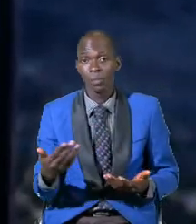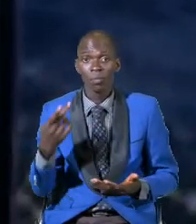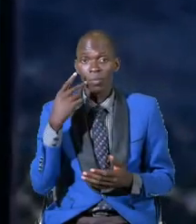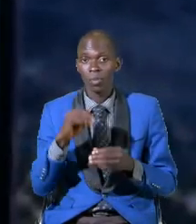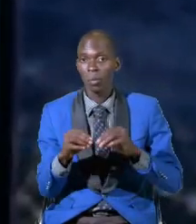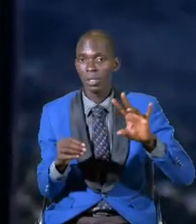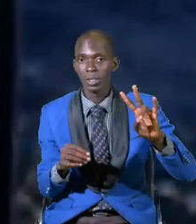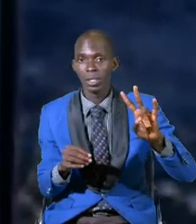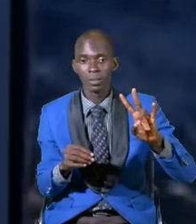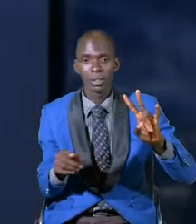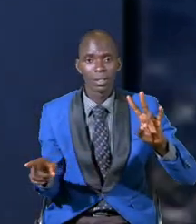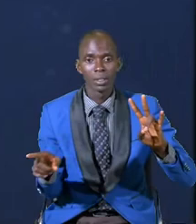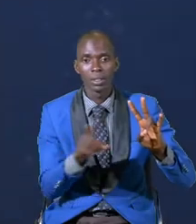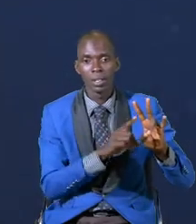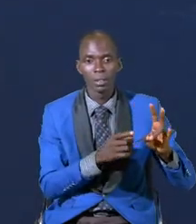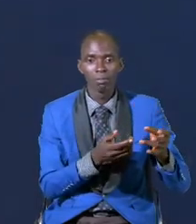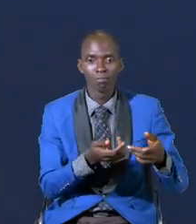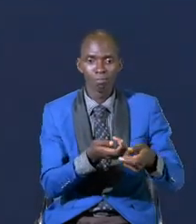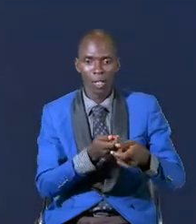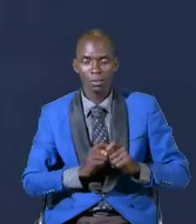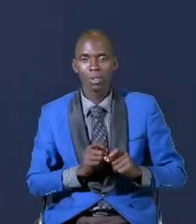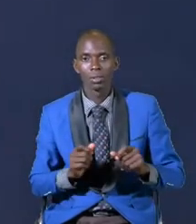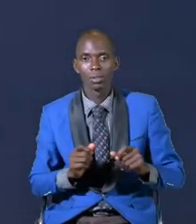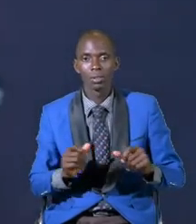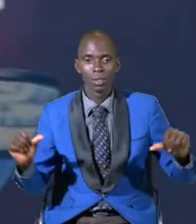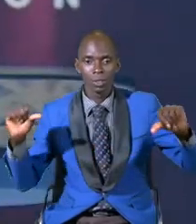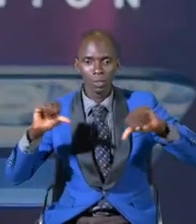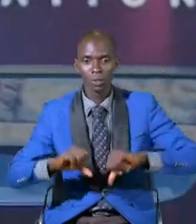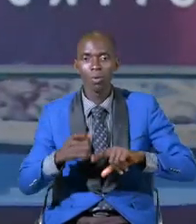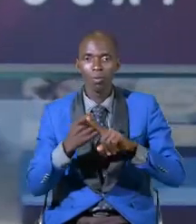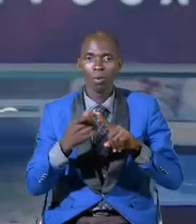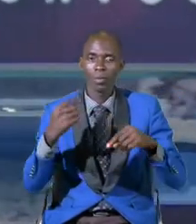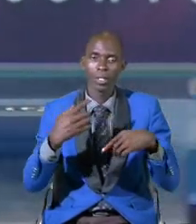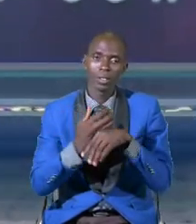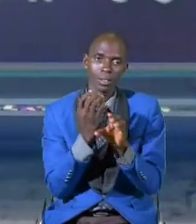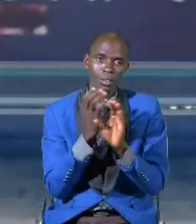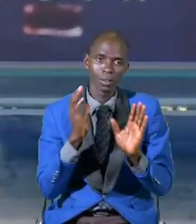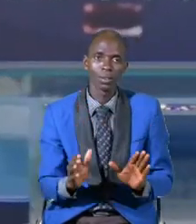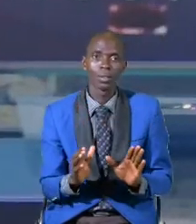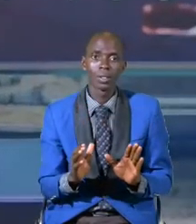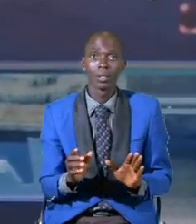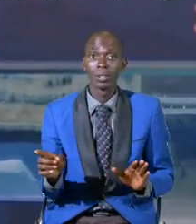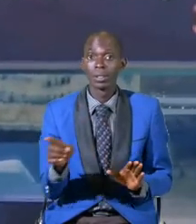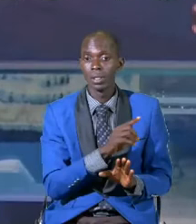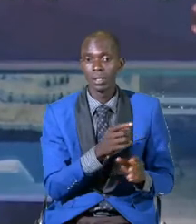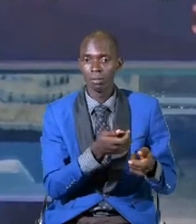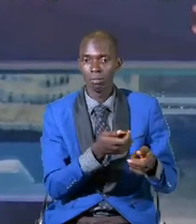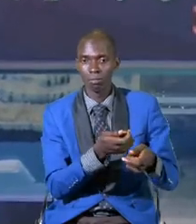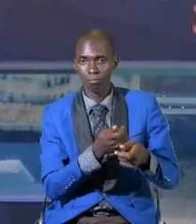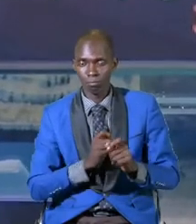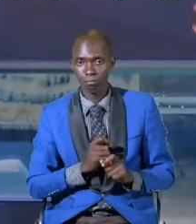attract condemnation from the Creator. They attract